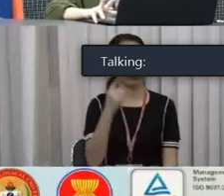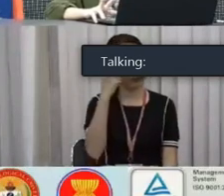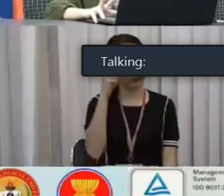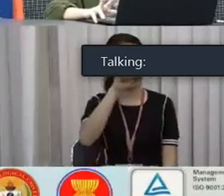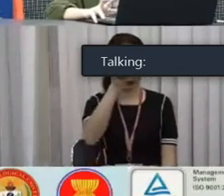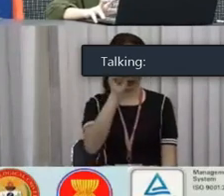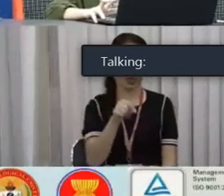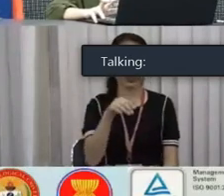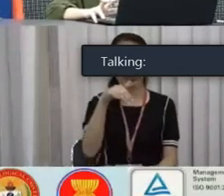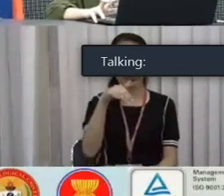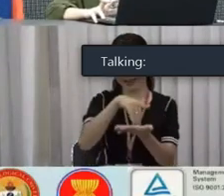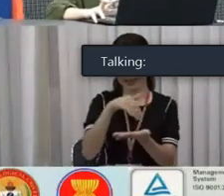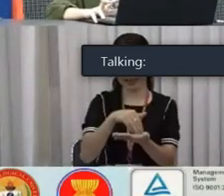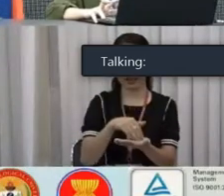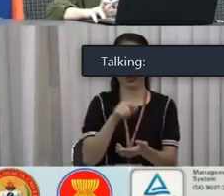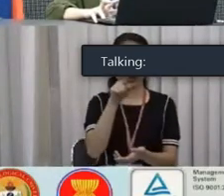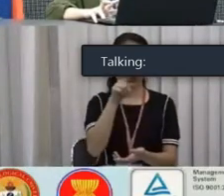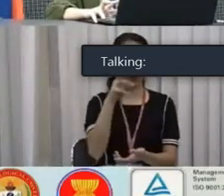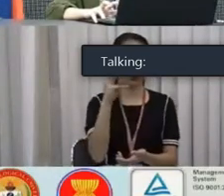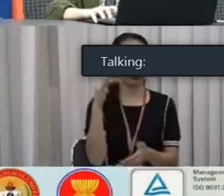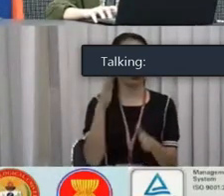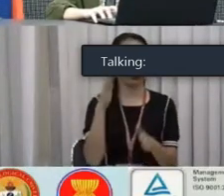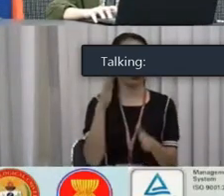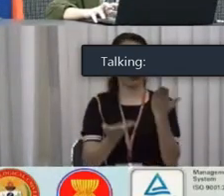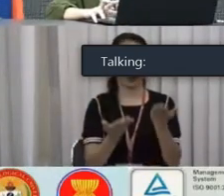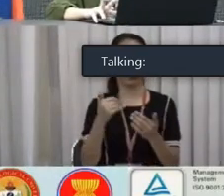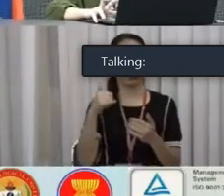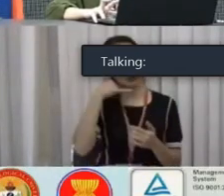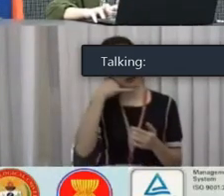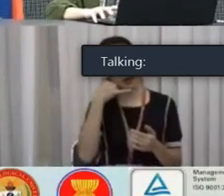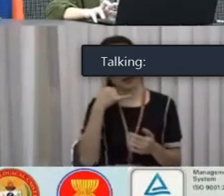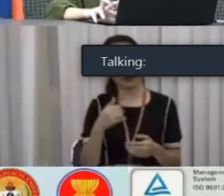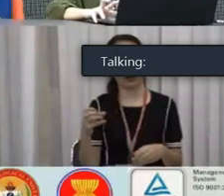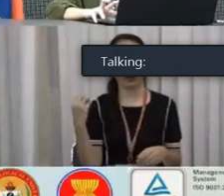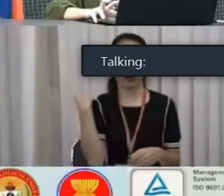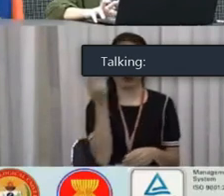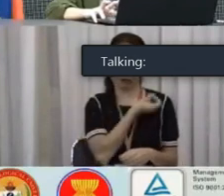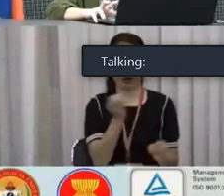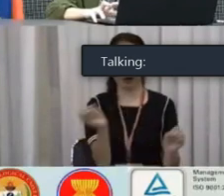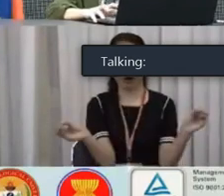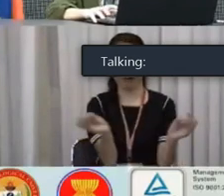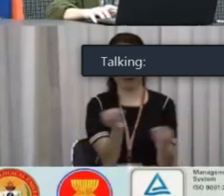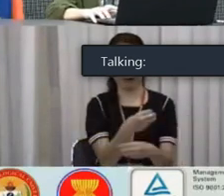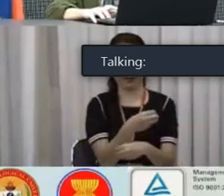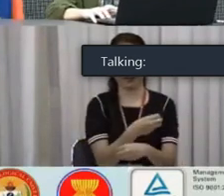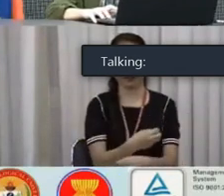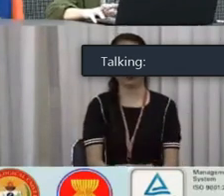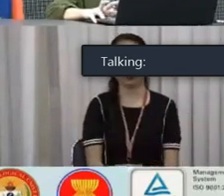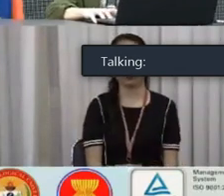decisions. So for questions, again, you may contact Ms. Christine M. Medrina.